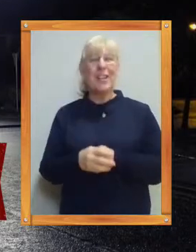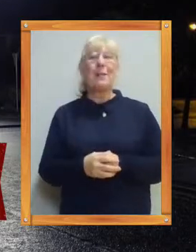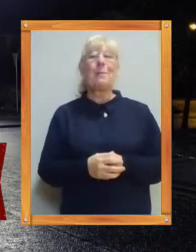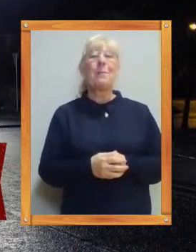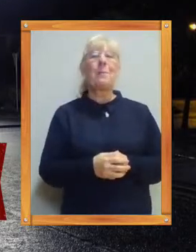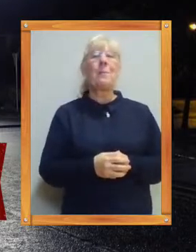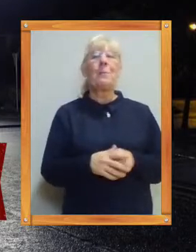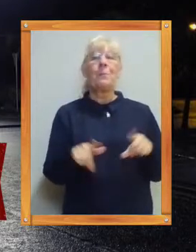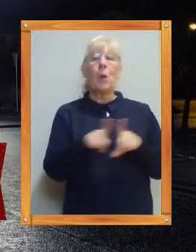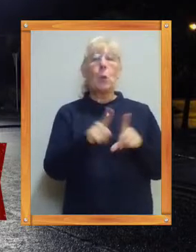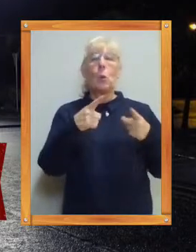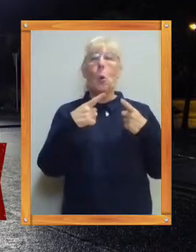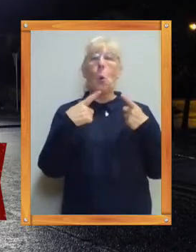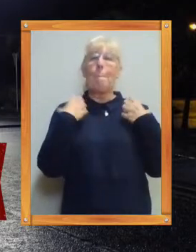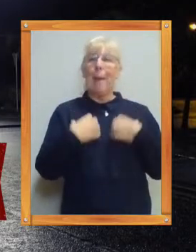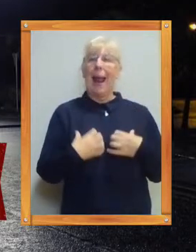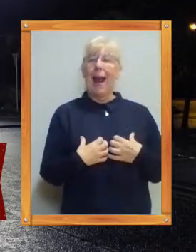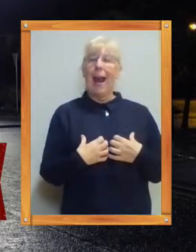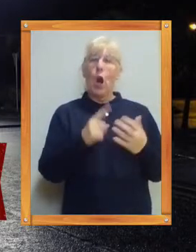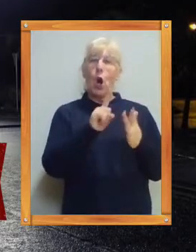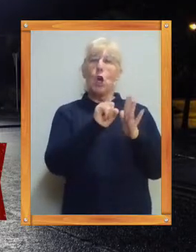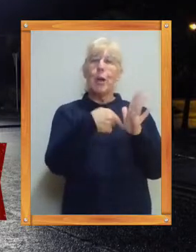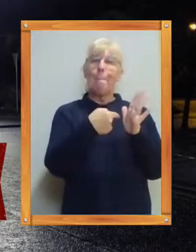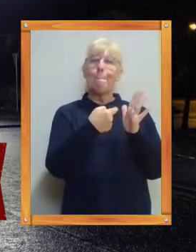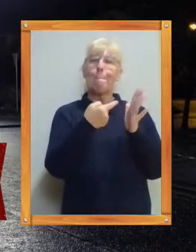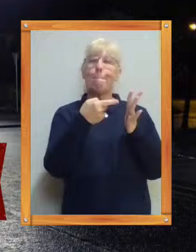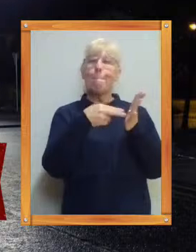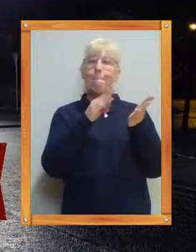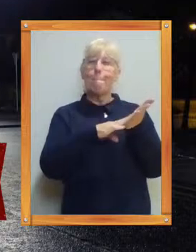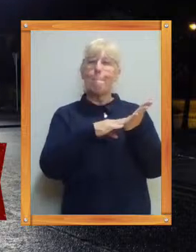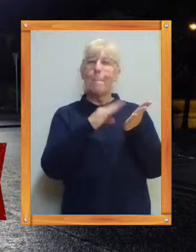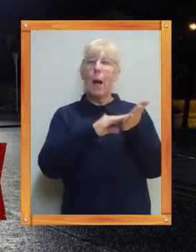Montgomery, who we'll be speaking to very shortly, you can see is on the screen there.